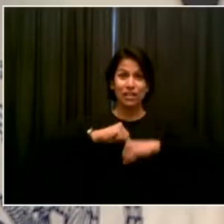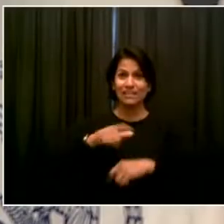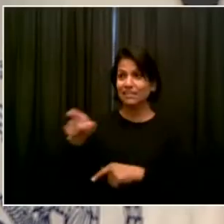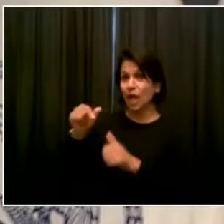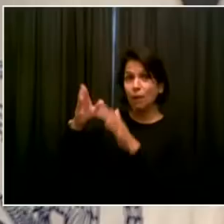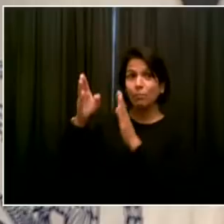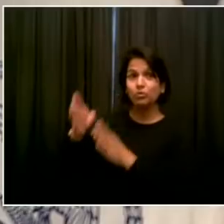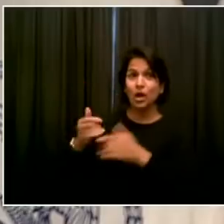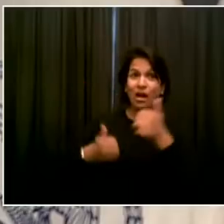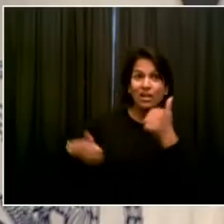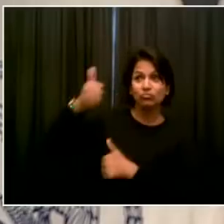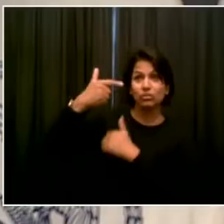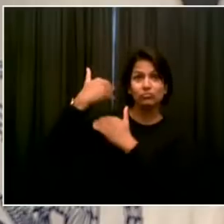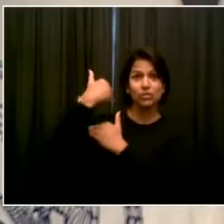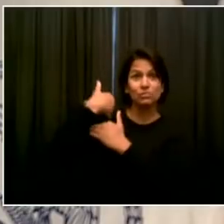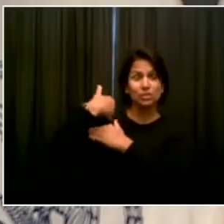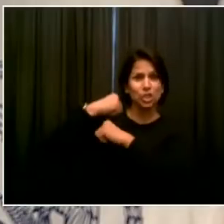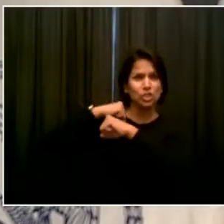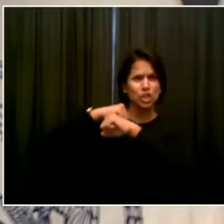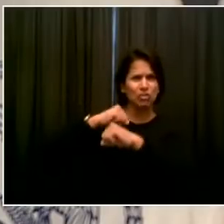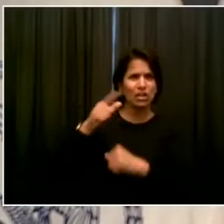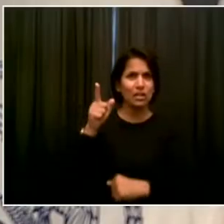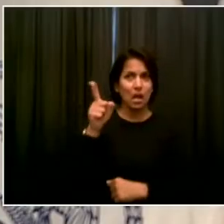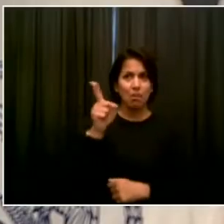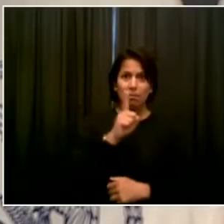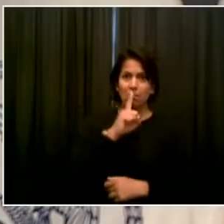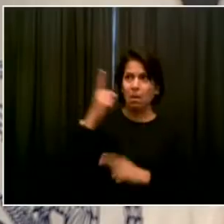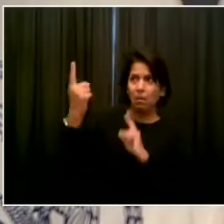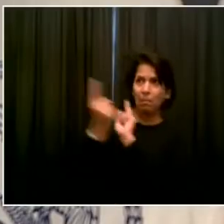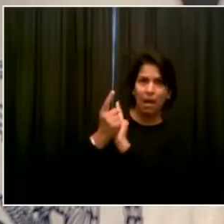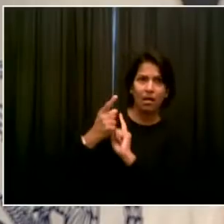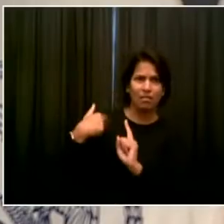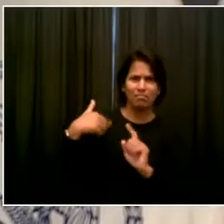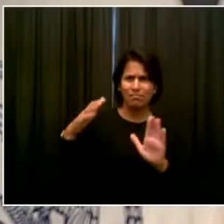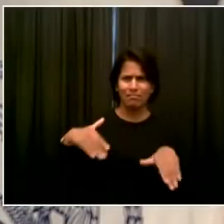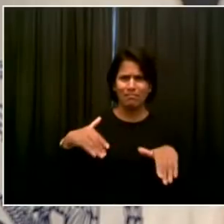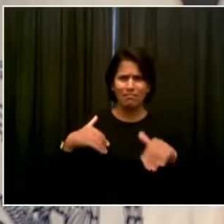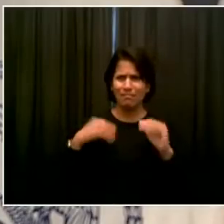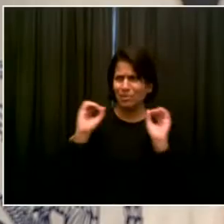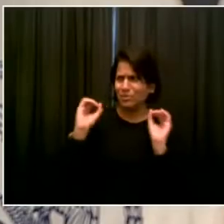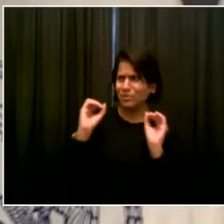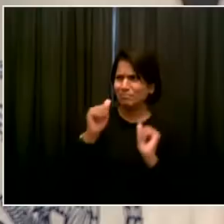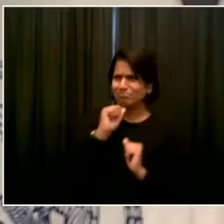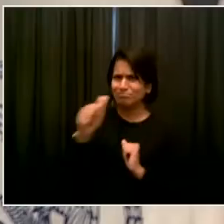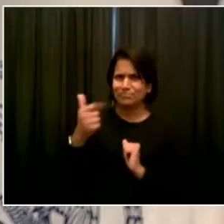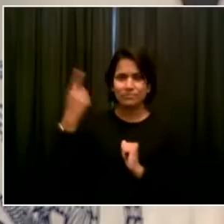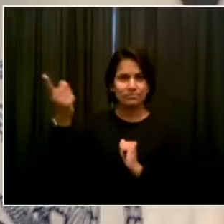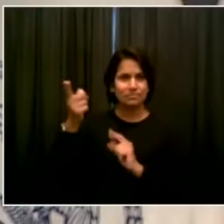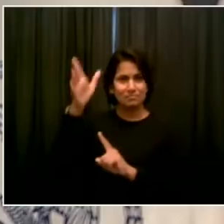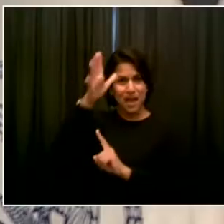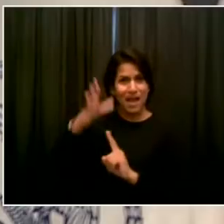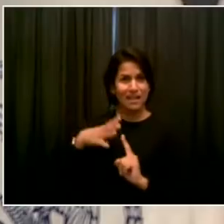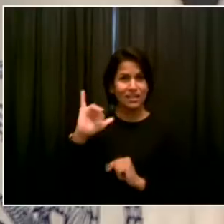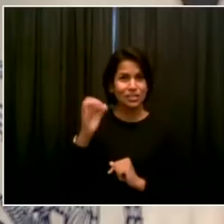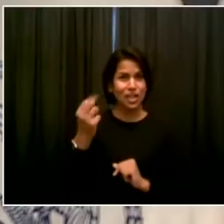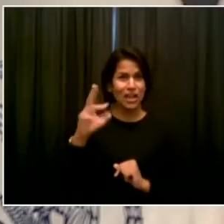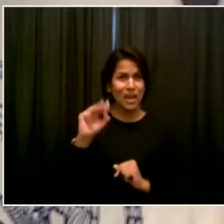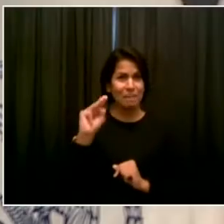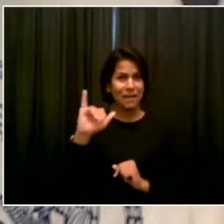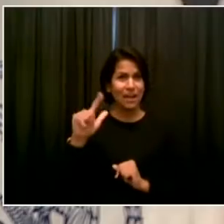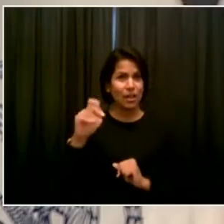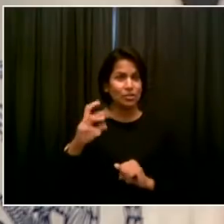highest level, John Miller, who sat here a few weeks ago and told you all what actually is the reality? Well, everyone,